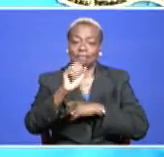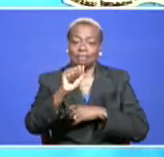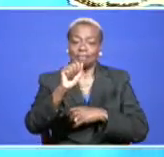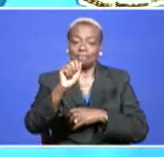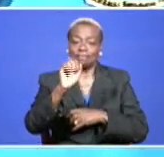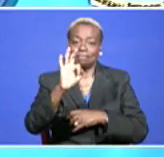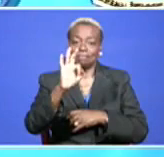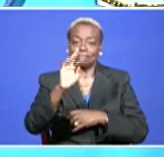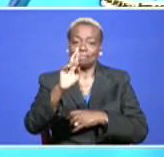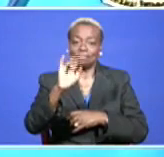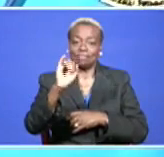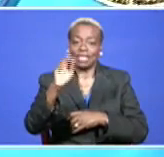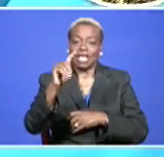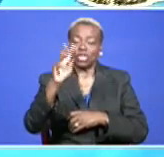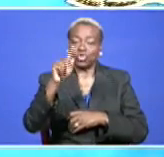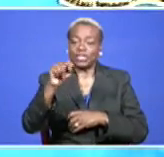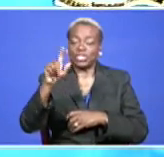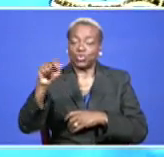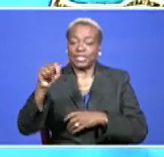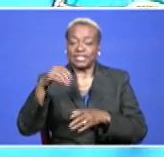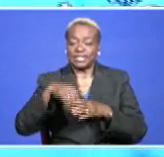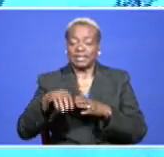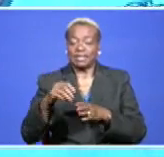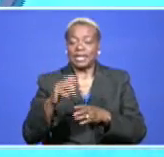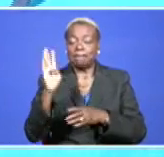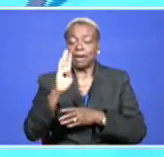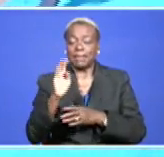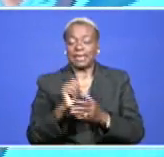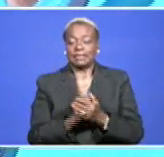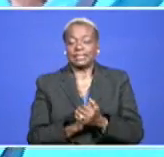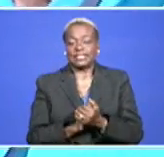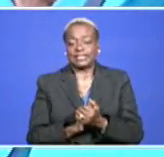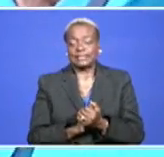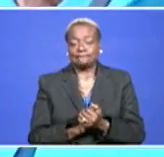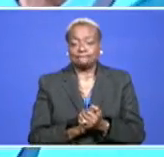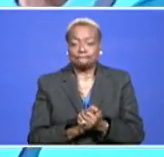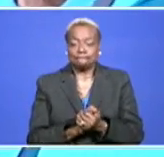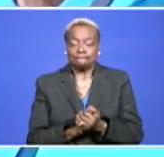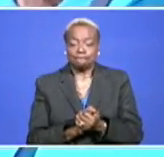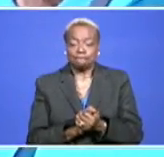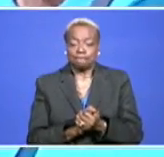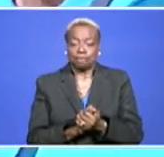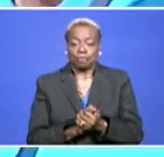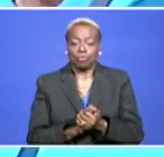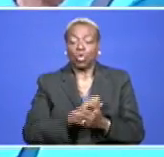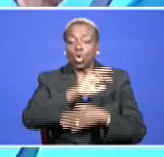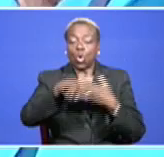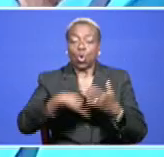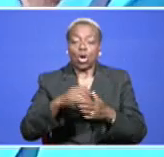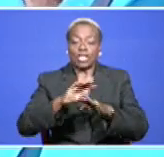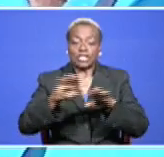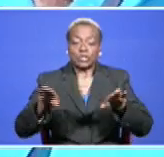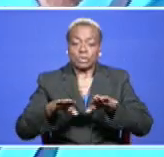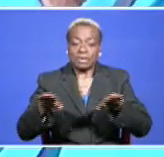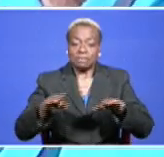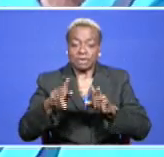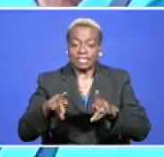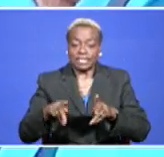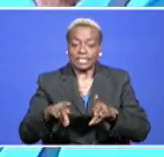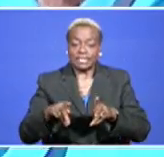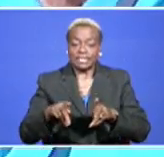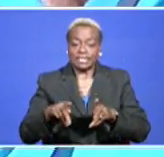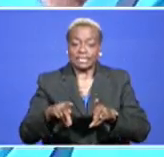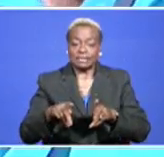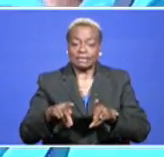action starting at 8:30 a.m. tomorrow, the second session starting at around 4. So for all you swimming fans, you definitely want to make your way on